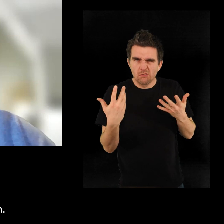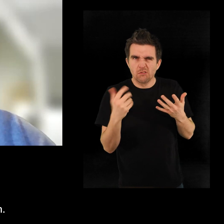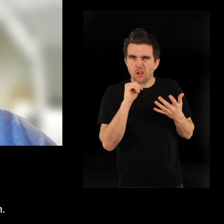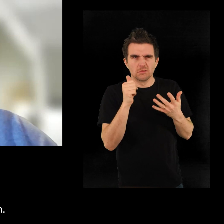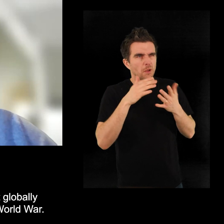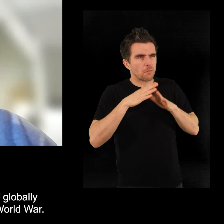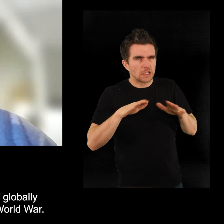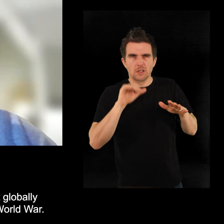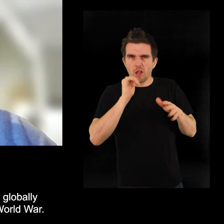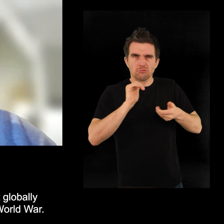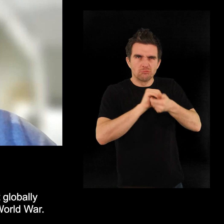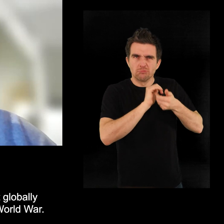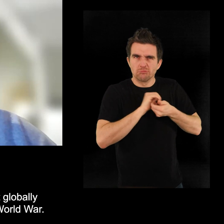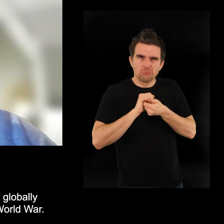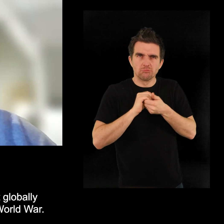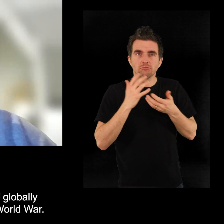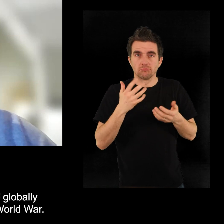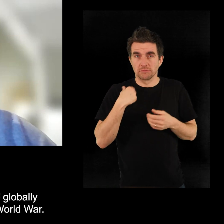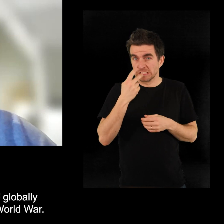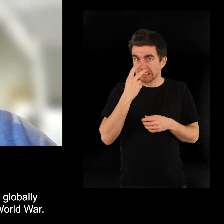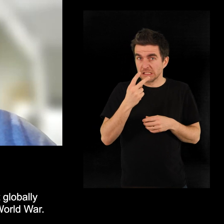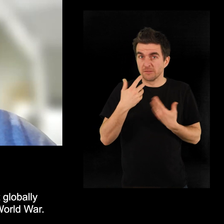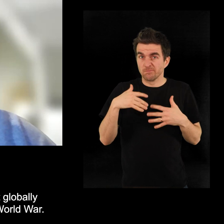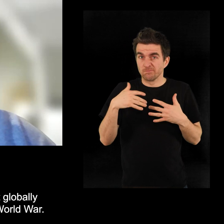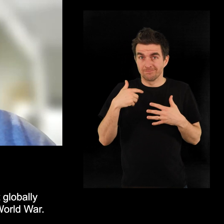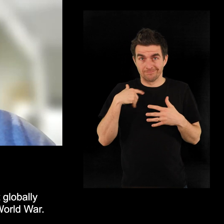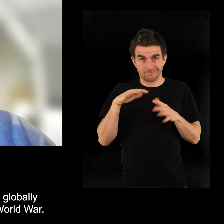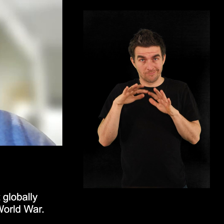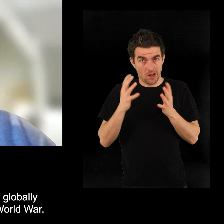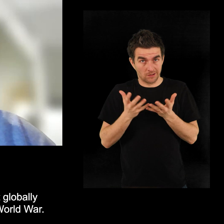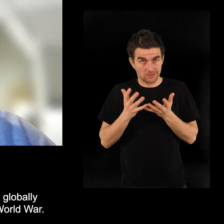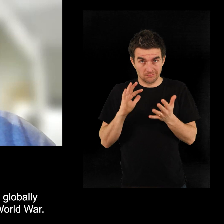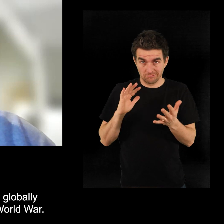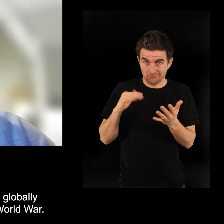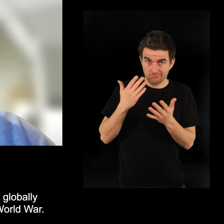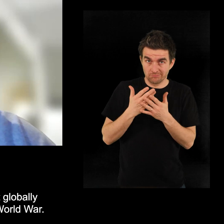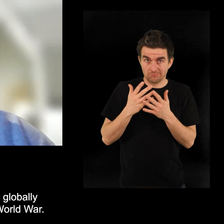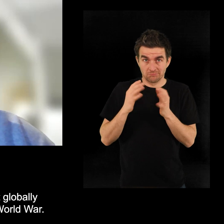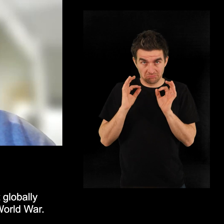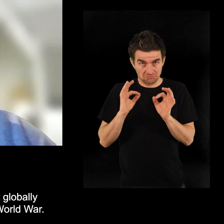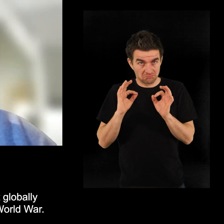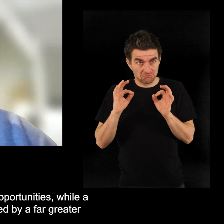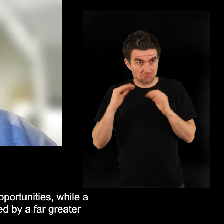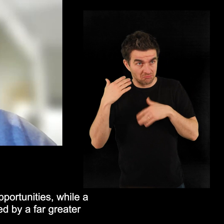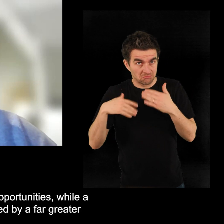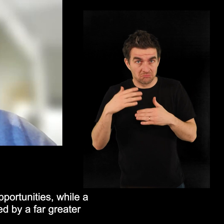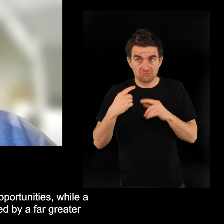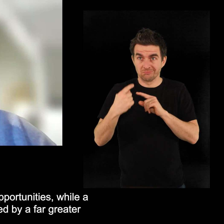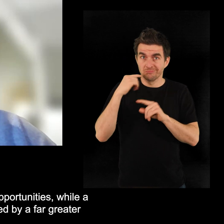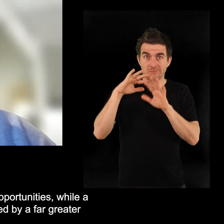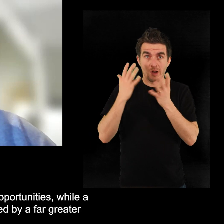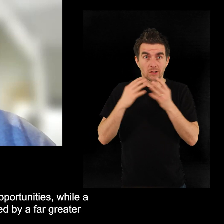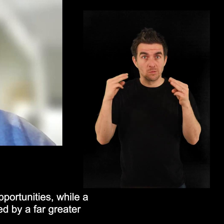collaboration. This means that we live in the most global and stable period since the Second World War. We do not